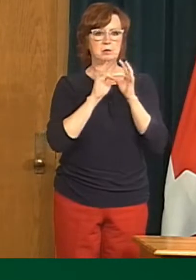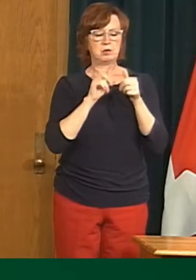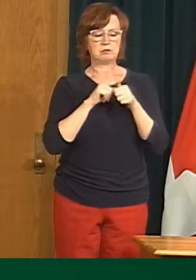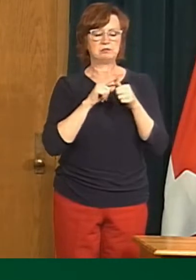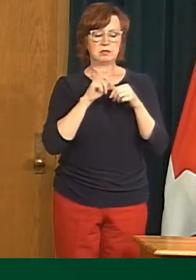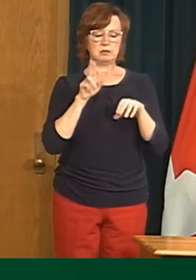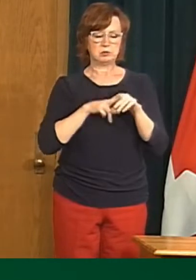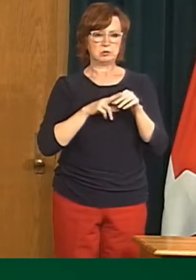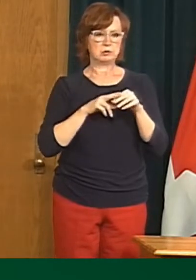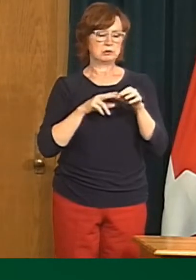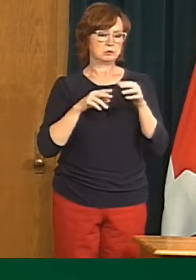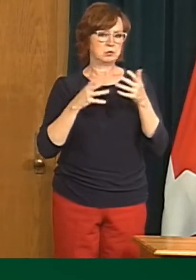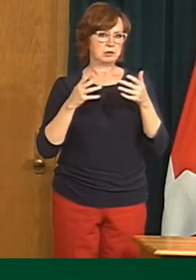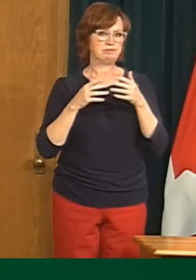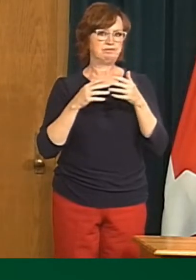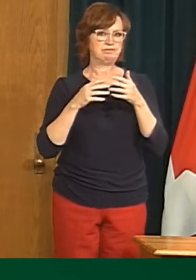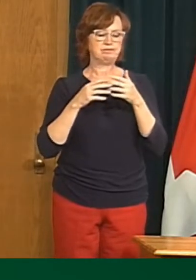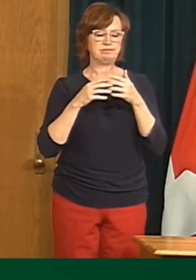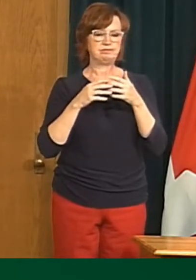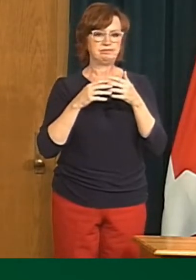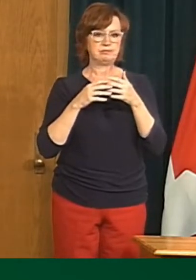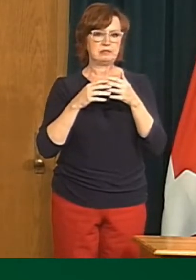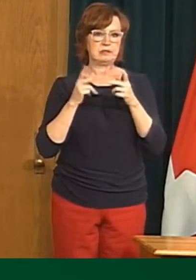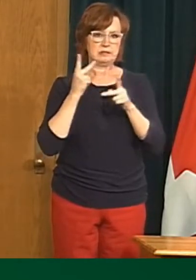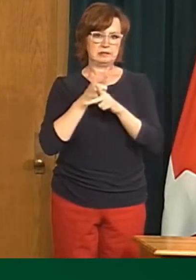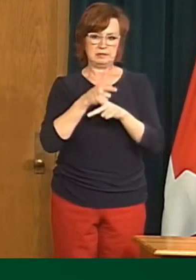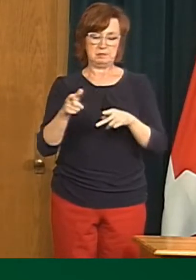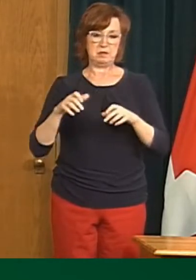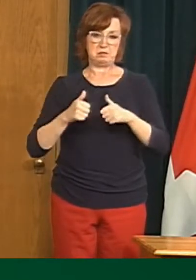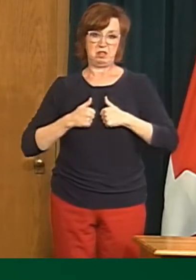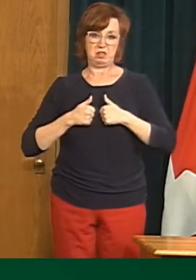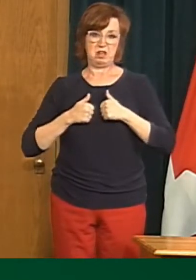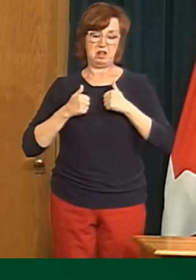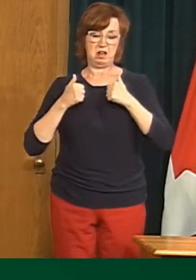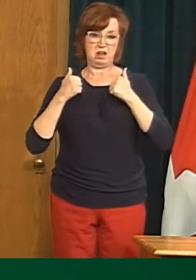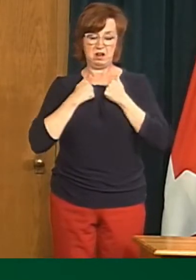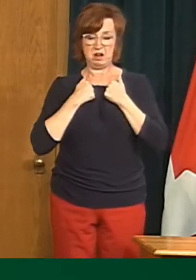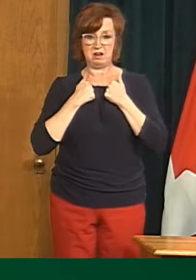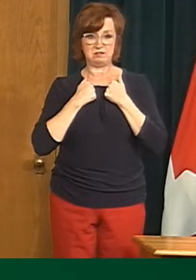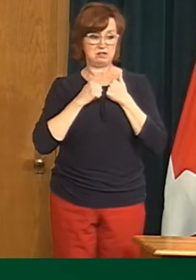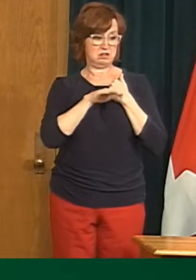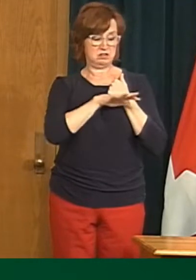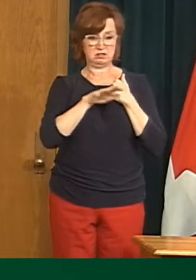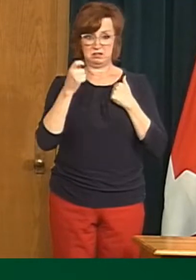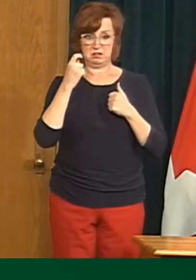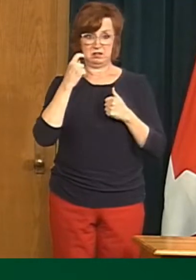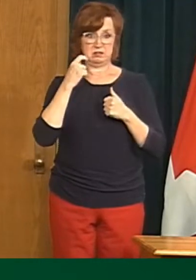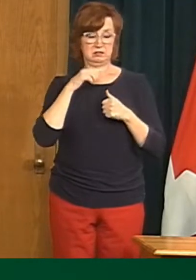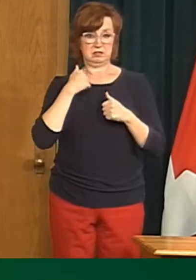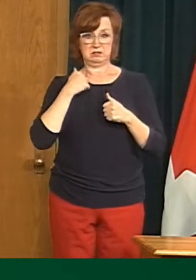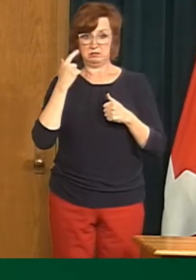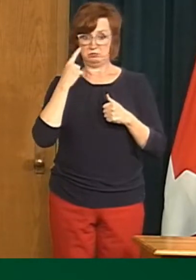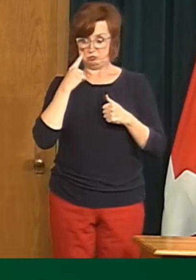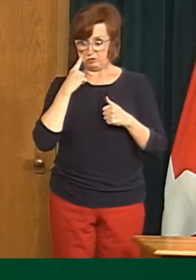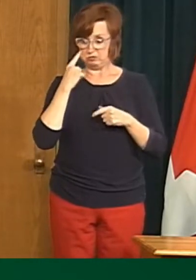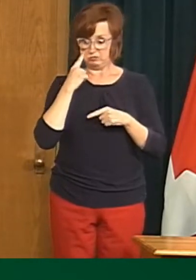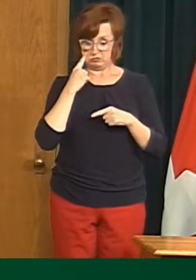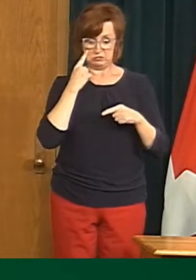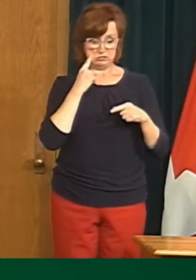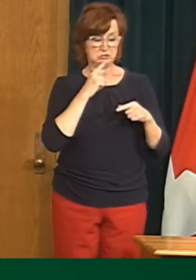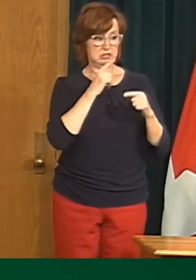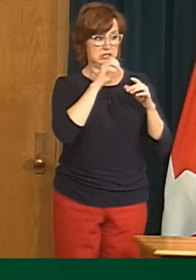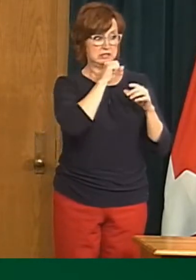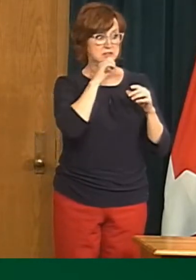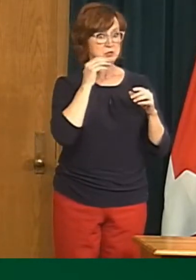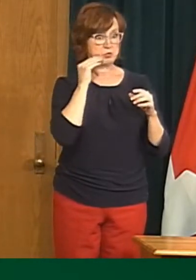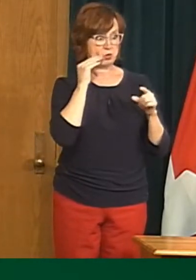many of the provinces are in long-term care facilities. We want to make sure that doesn't happen here, but we recognize how desperately many